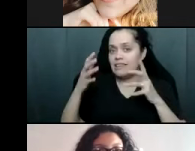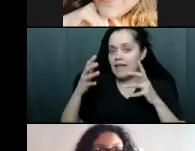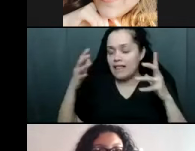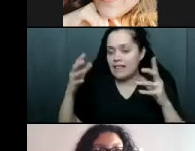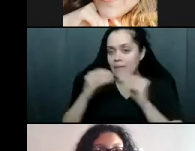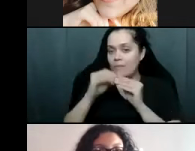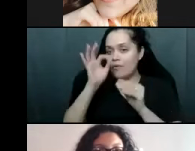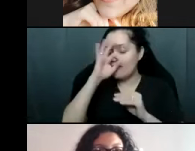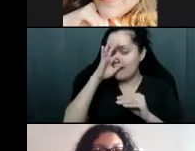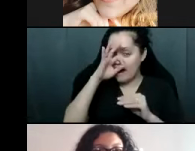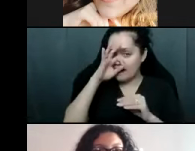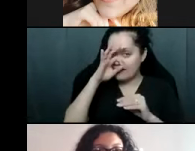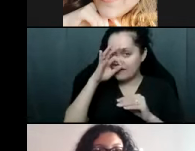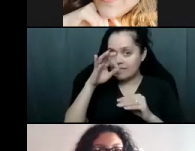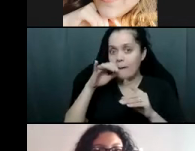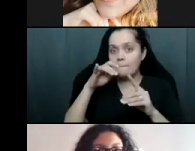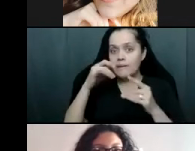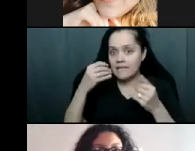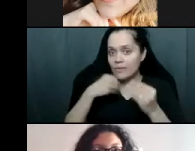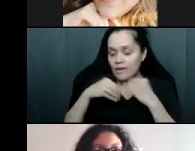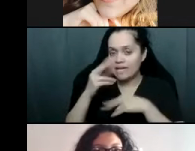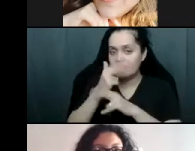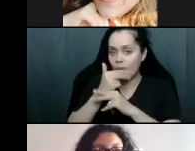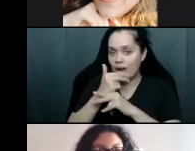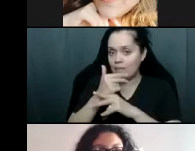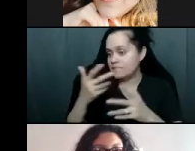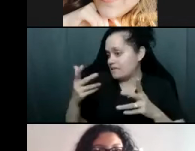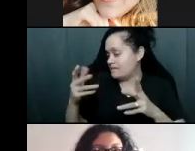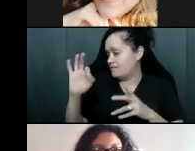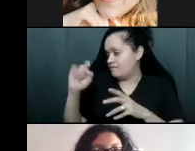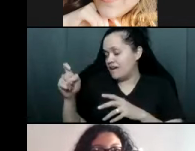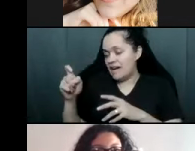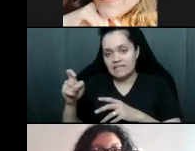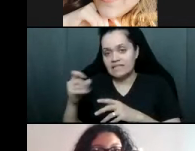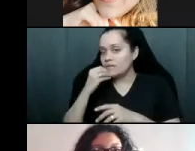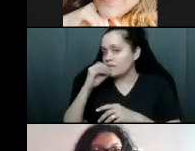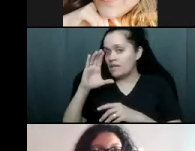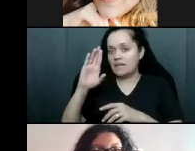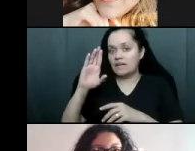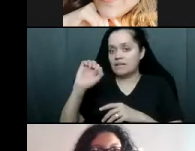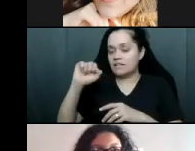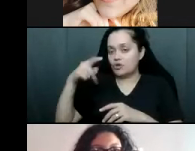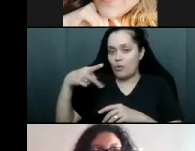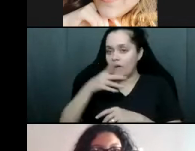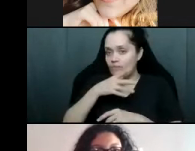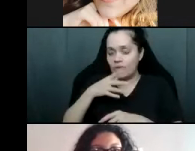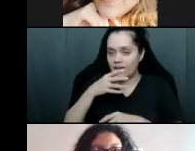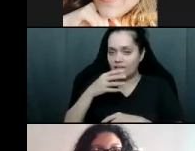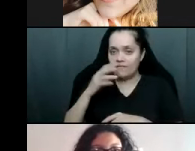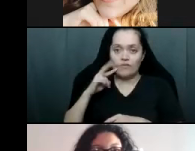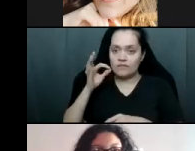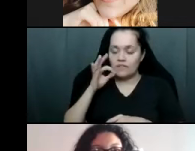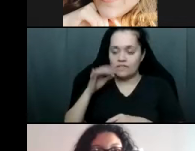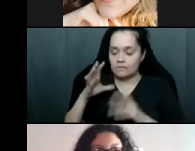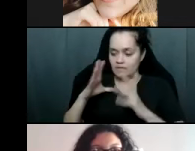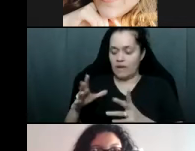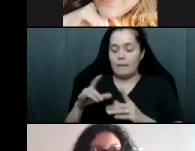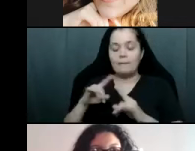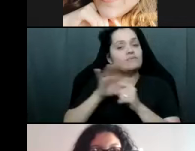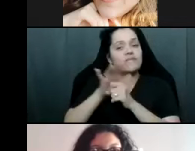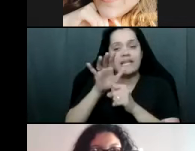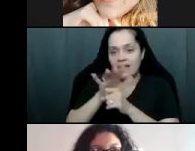foxes, but they were eating the rabbits, and foxes don't eat crops, so that was okay. But still, it wasn't enough, and